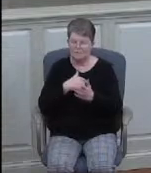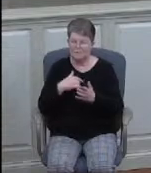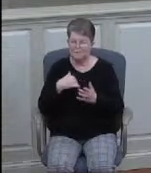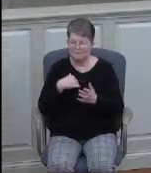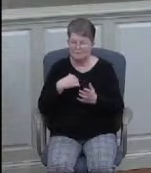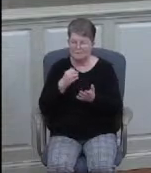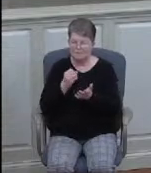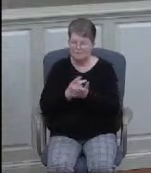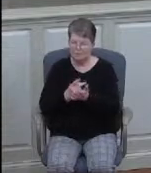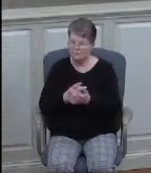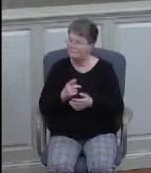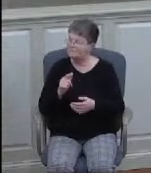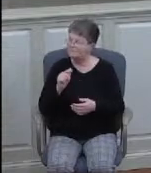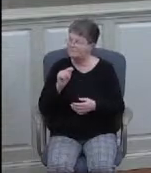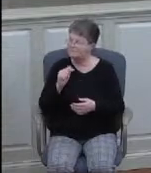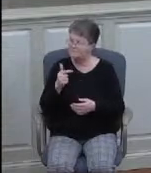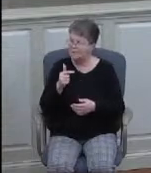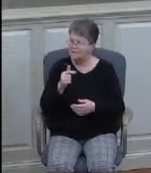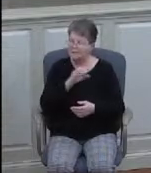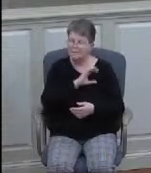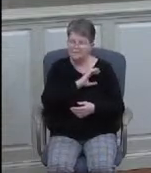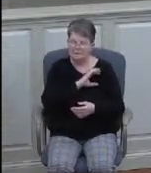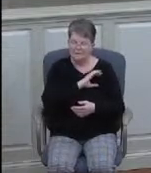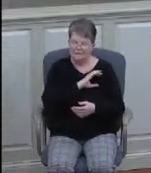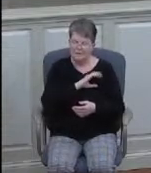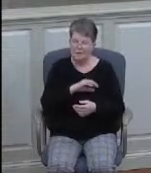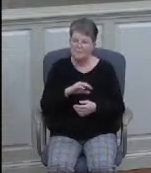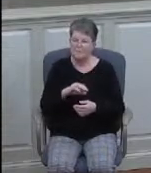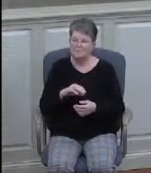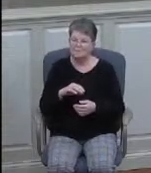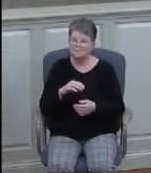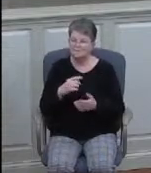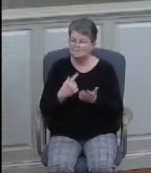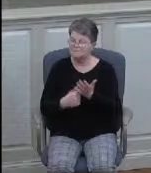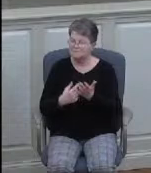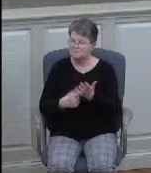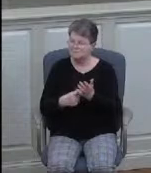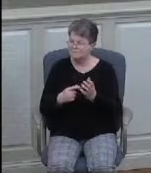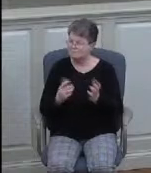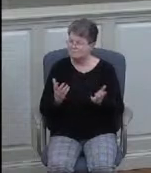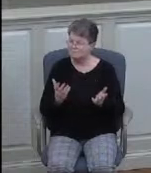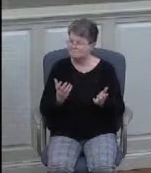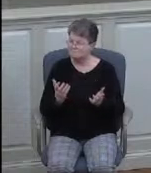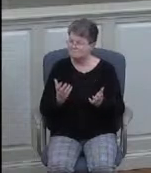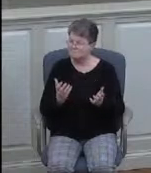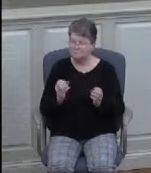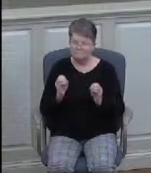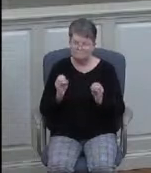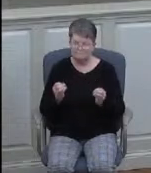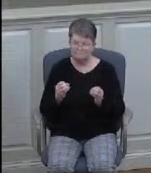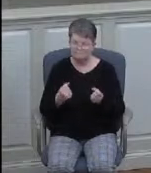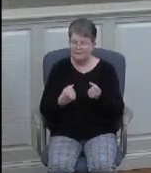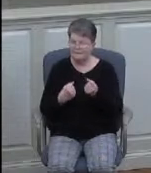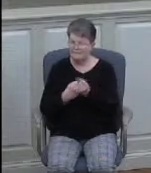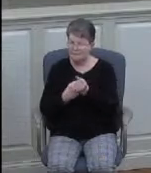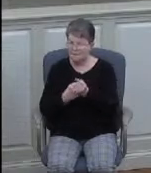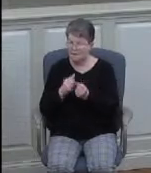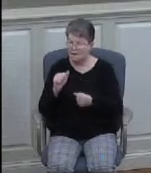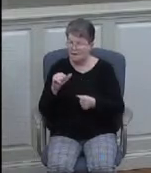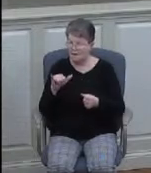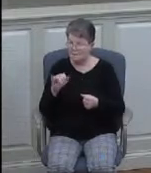2020-02-2203. Second. Motion is made by Commissioner Holland, second by Commissioner Cottle. Discussion? Seeing none, all in favor of the motion, say